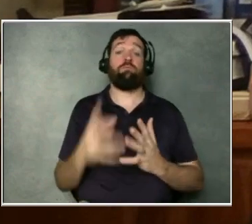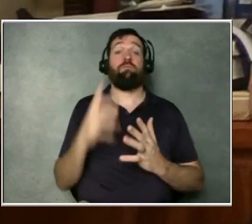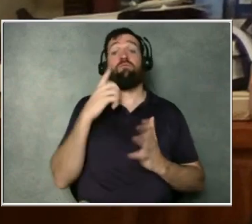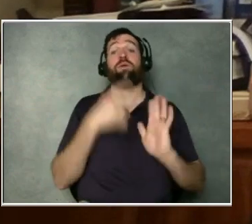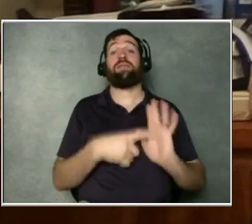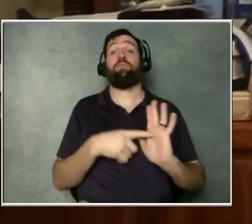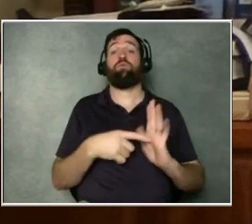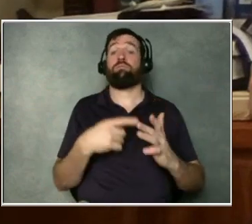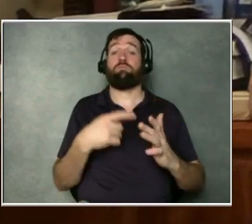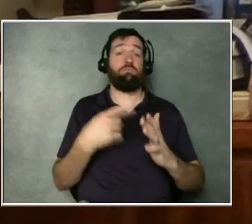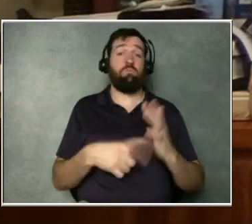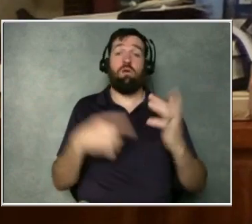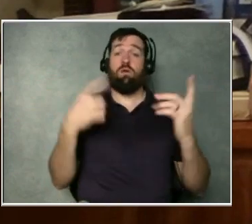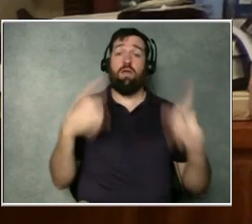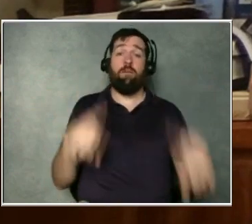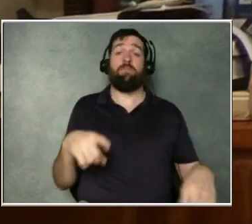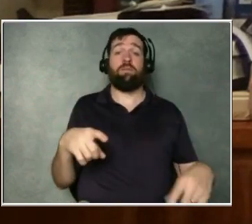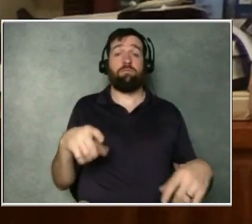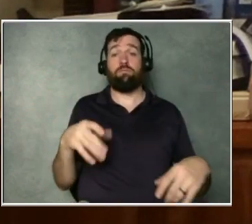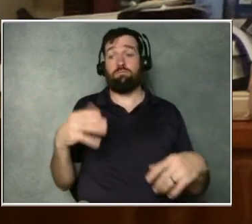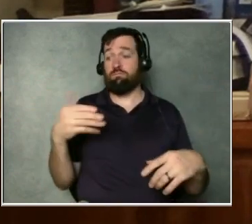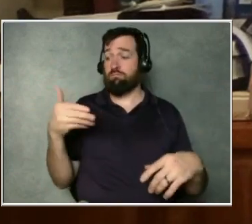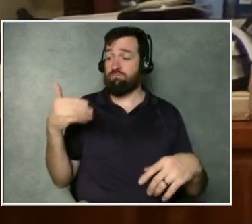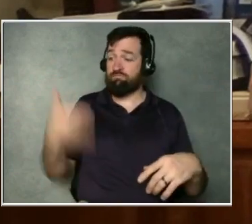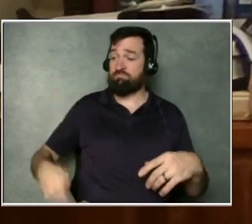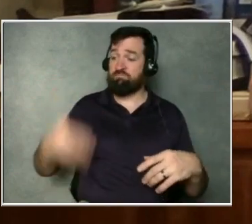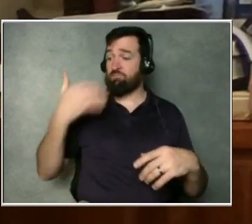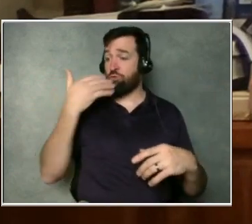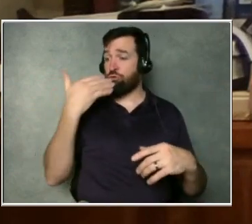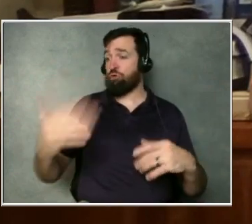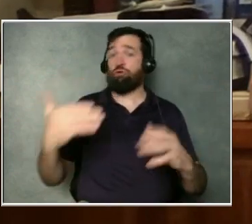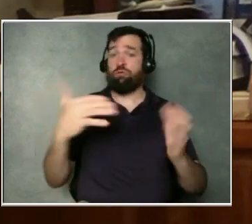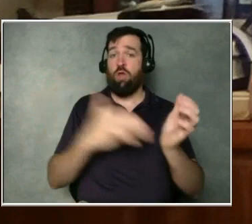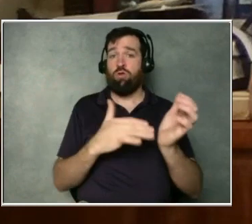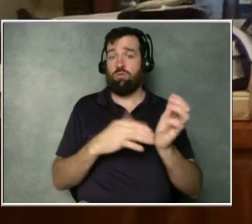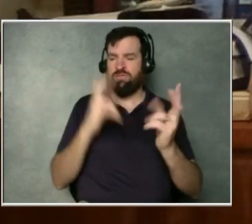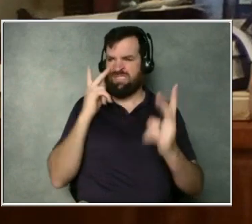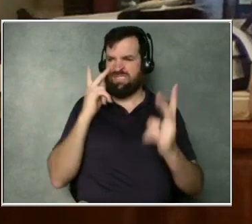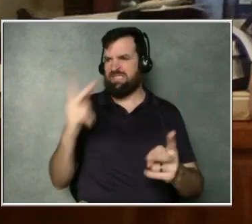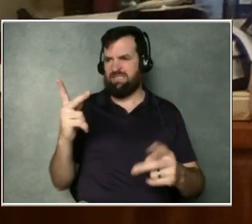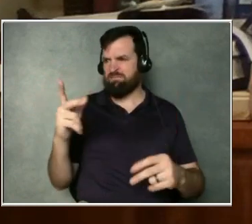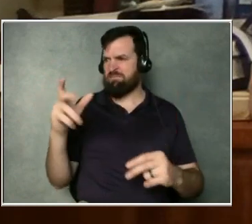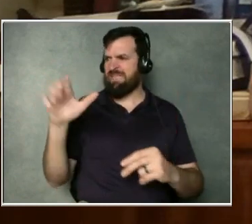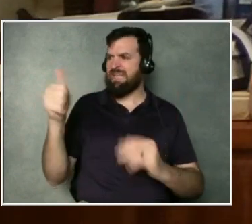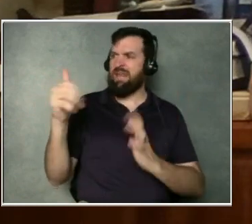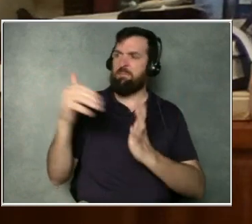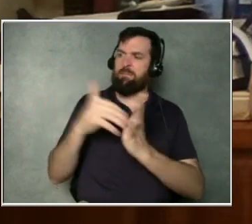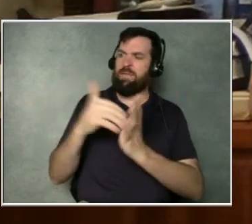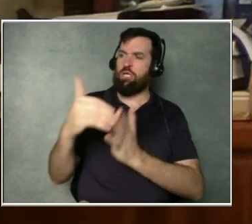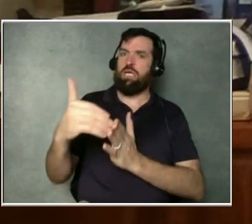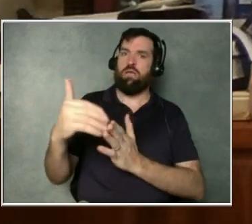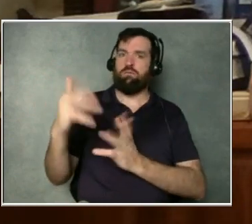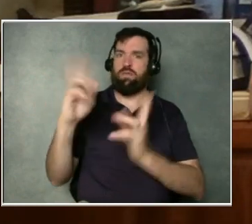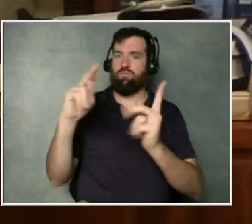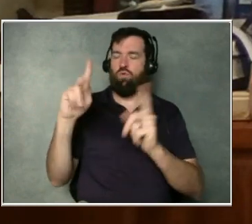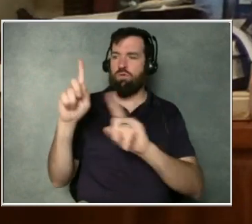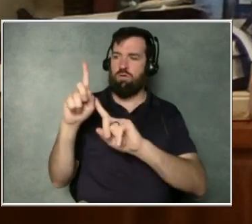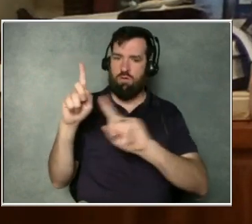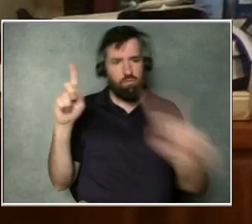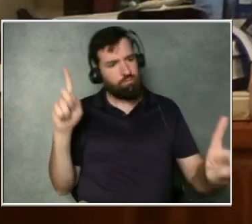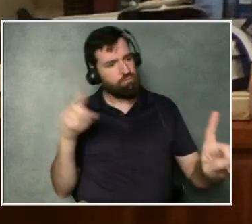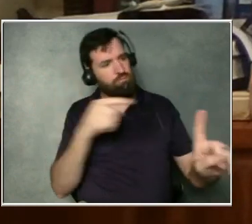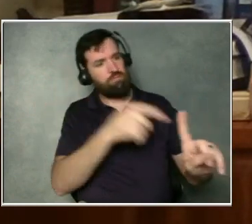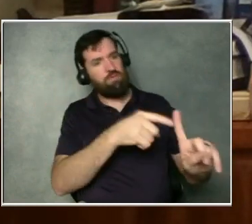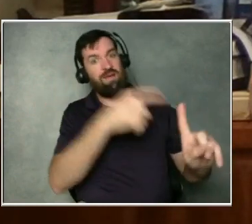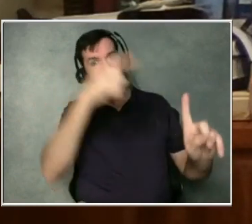can happen is a good doctor could see the 1 in 10 million awful thing that happens